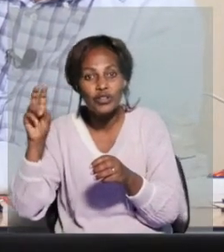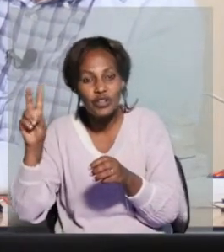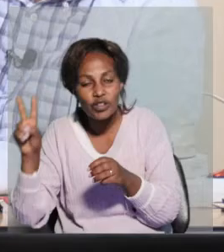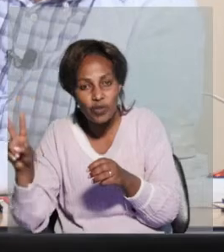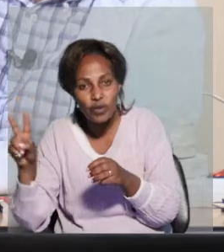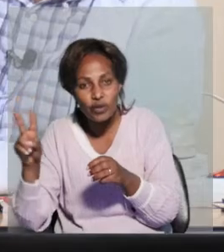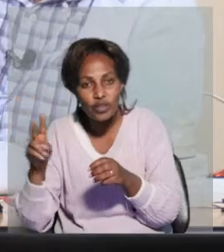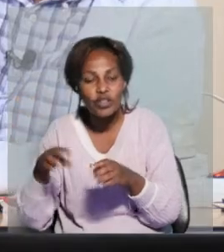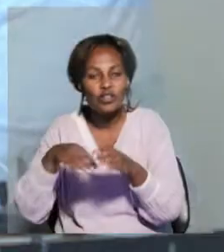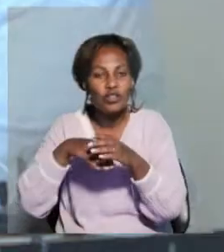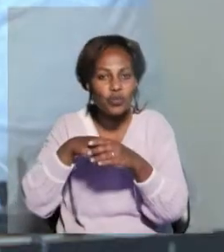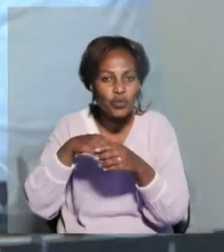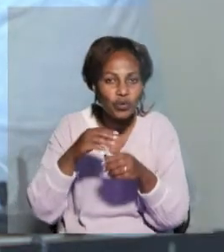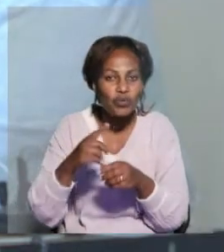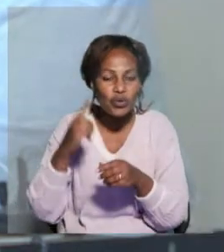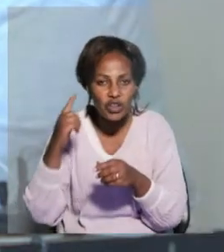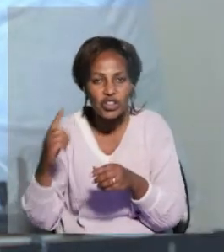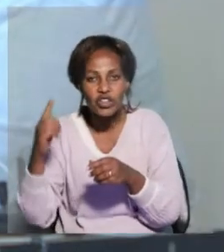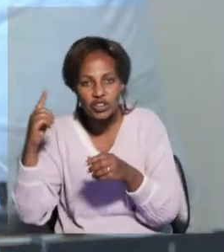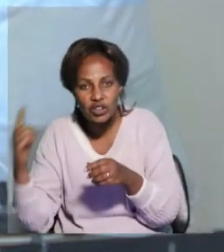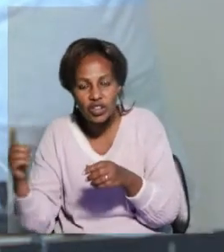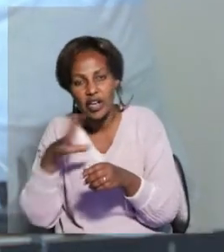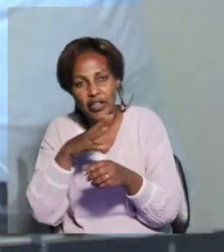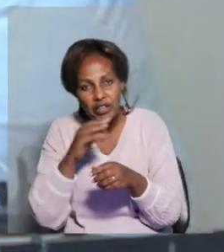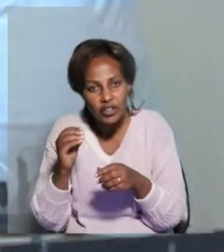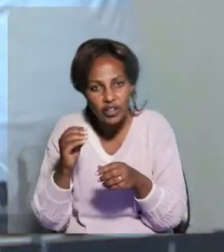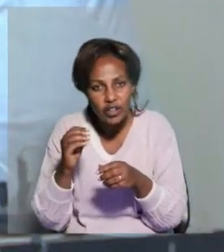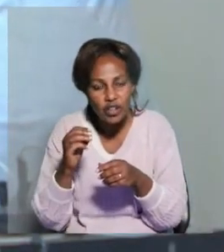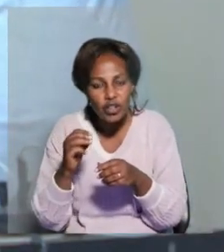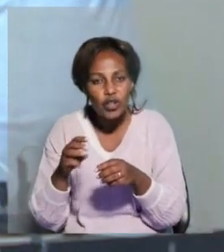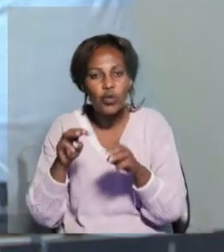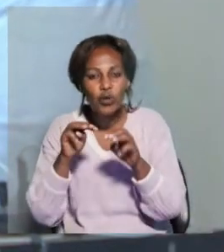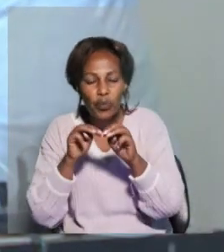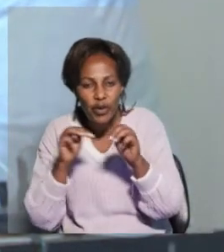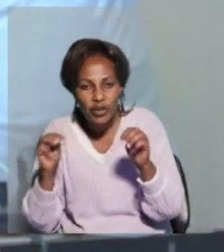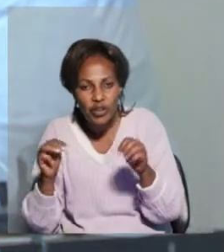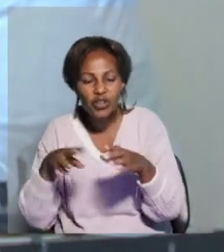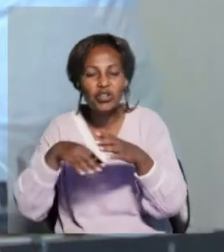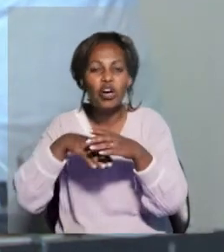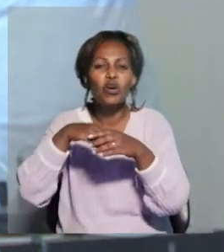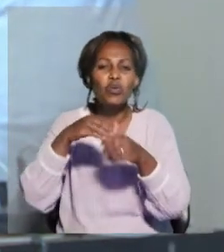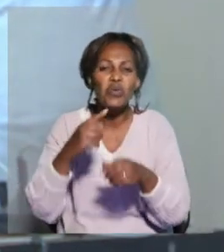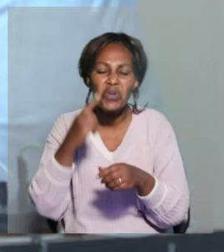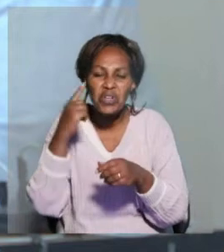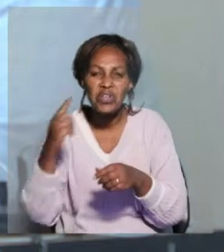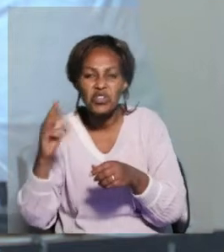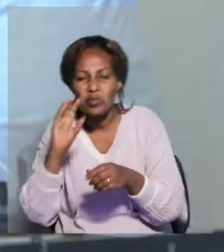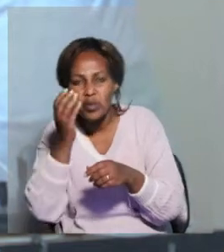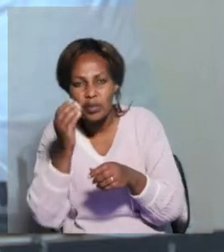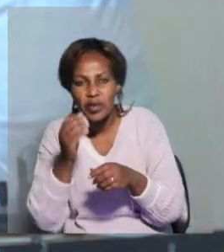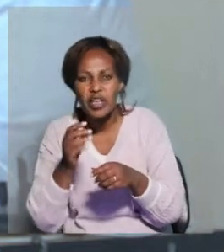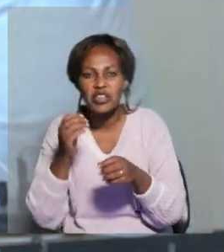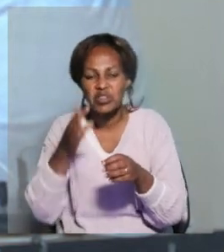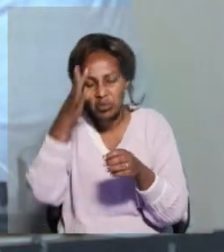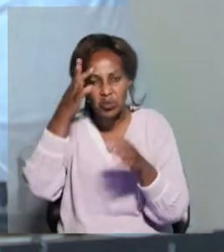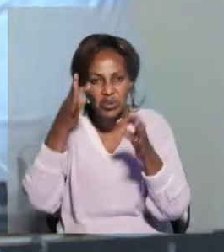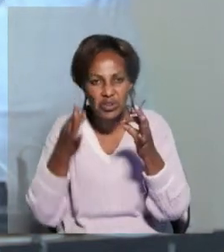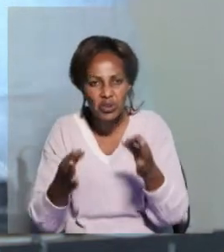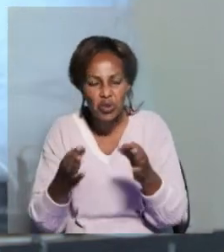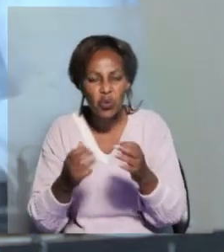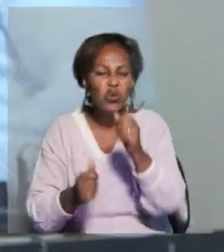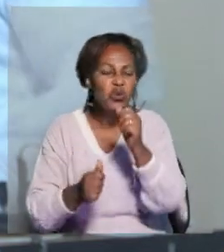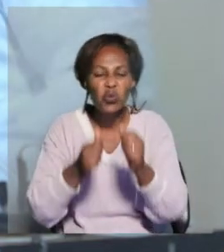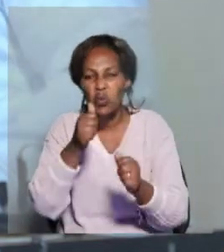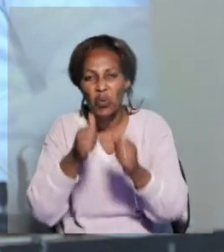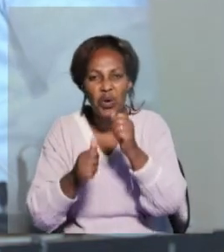the input current for each, and we'll measure the output for each bulb and determine which one